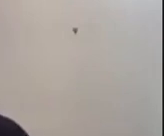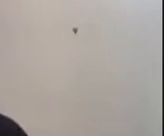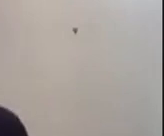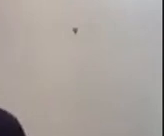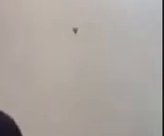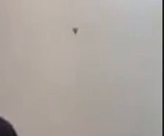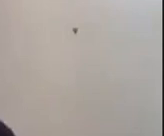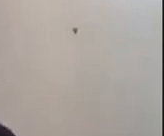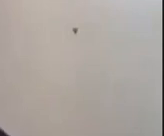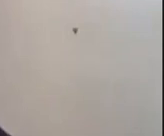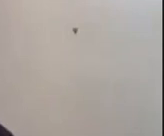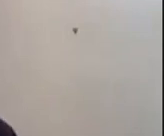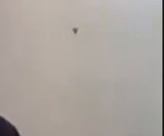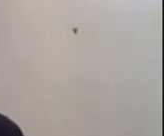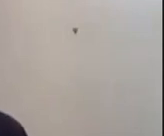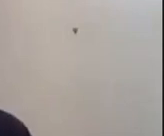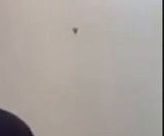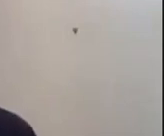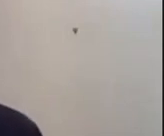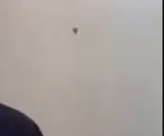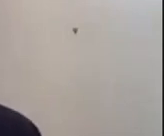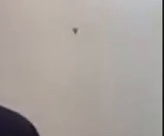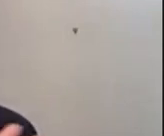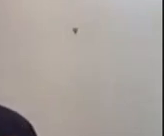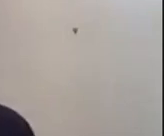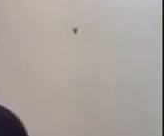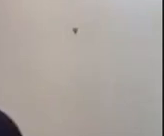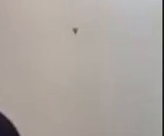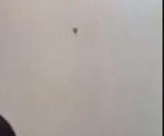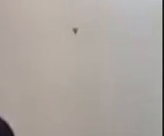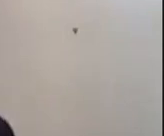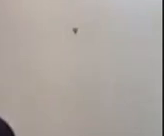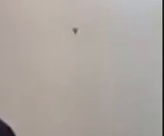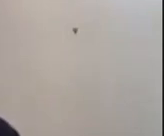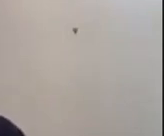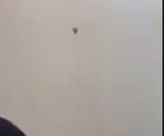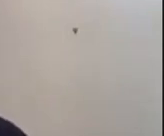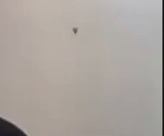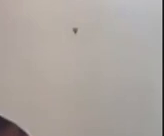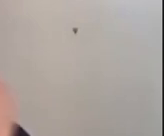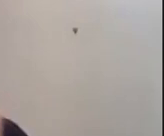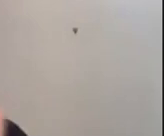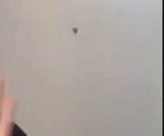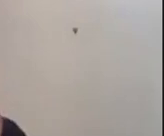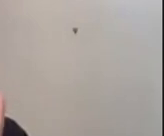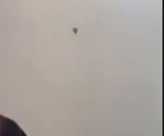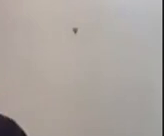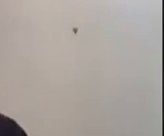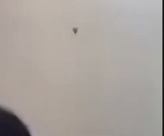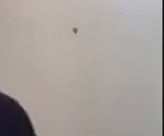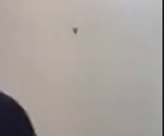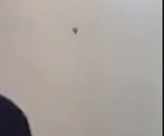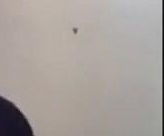this last year this was your research found this result. And it's not really surprising that large numbers